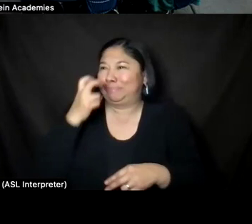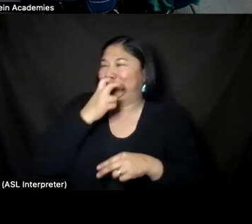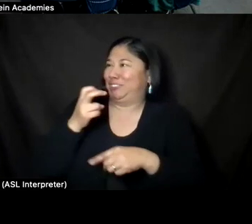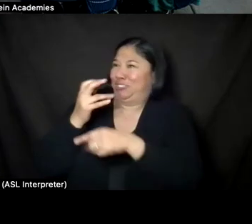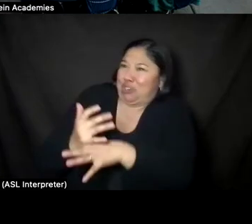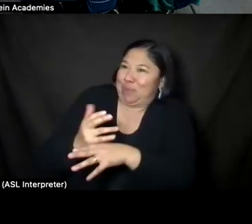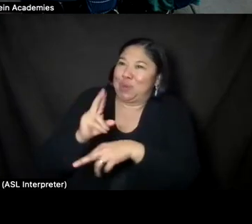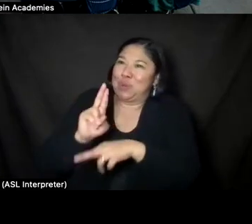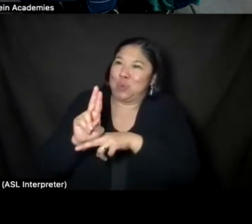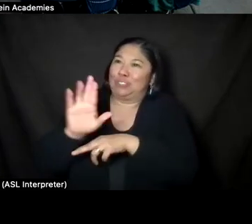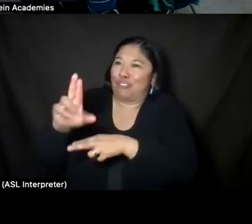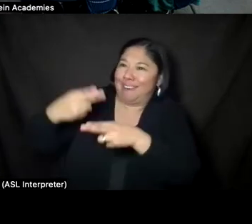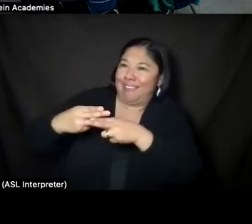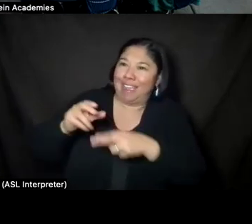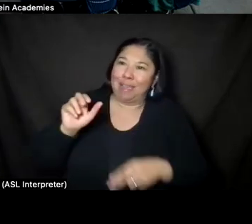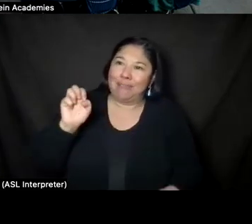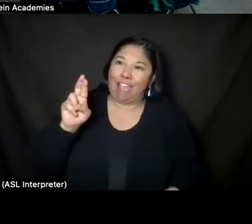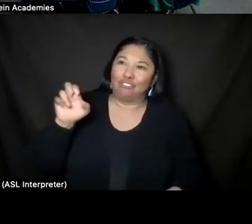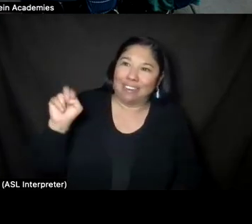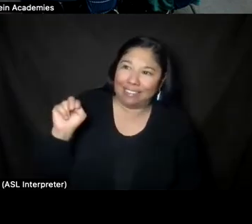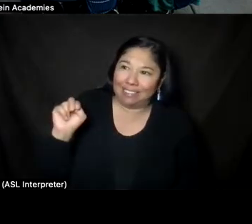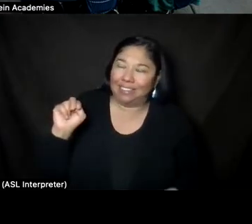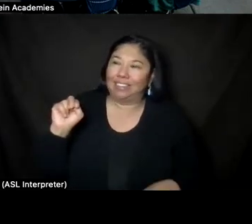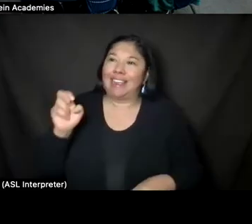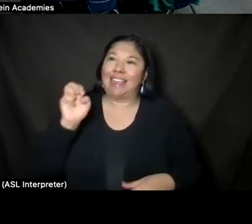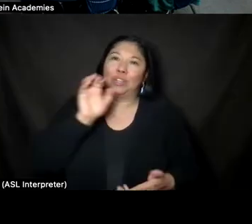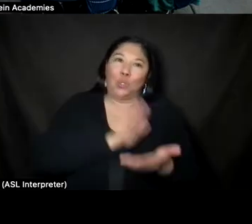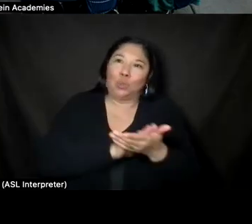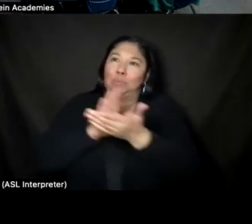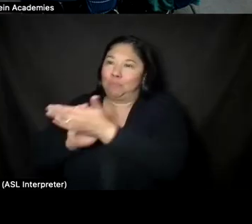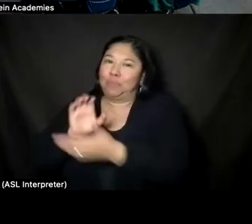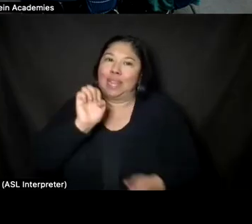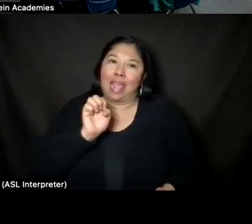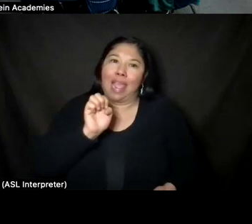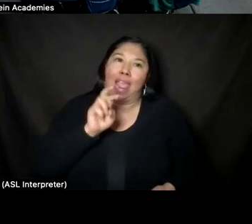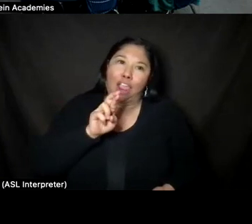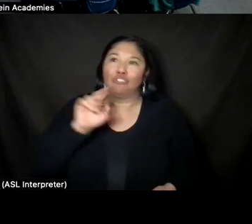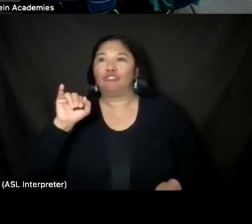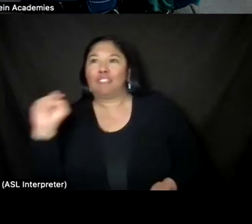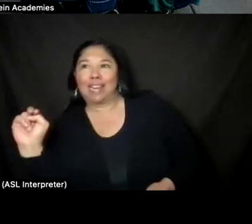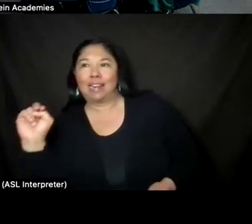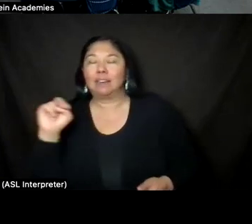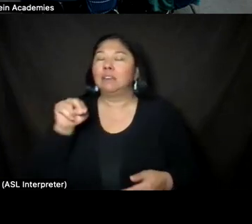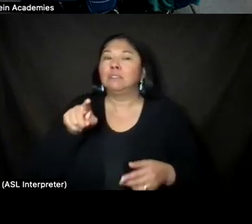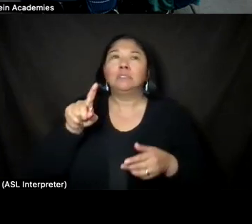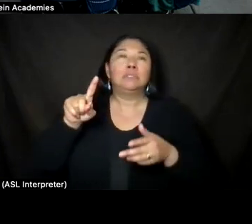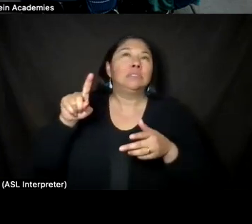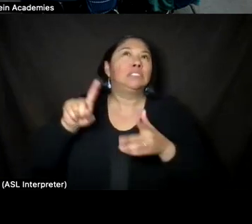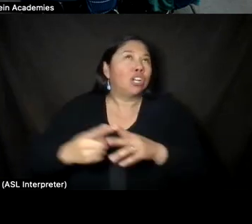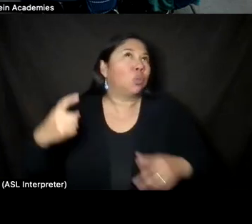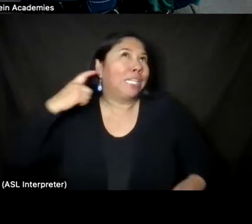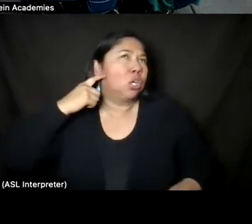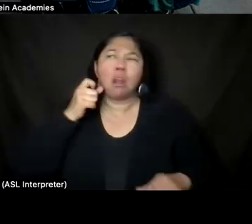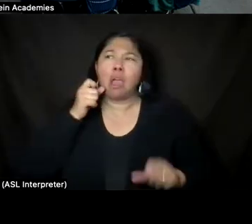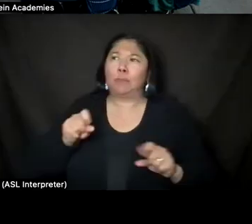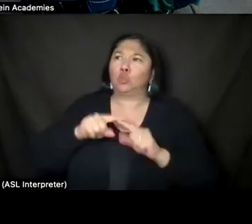first name, Erin, 2 syllables. So they can start hearing those things. They don't have to be able to read her name, but they can hear it